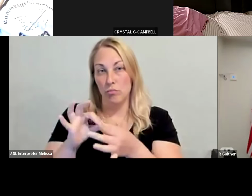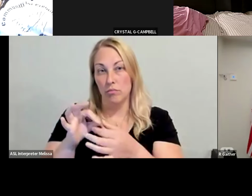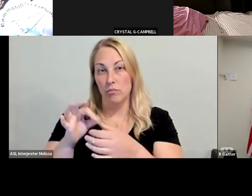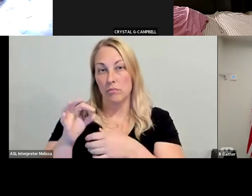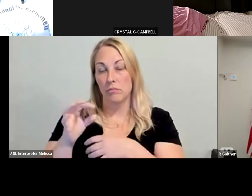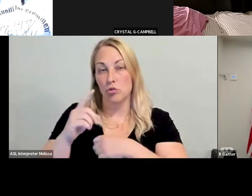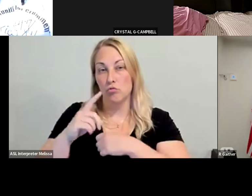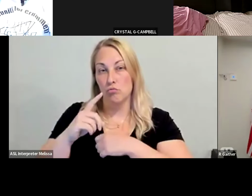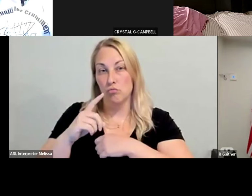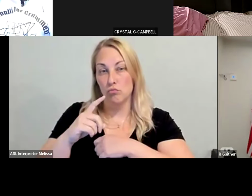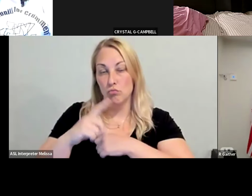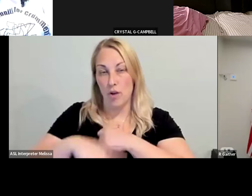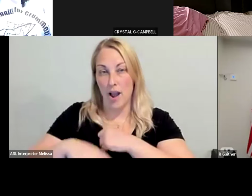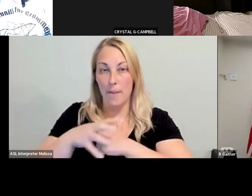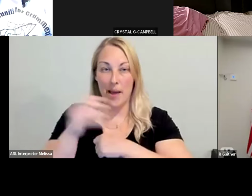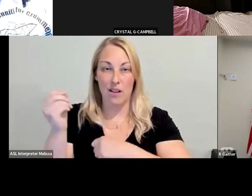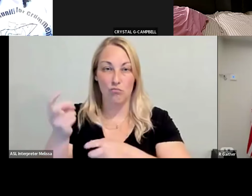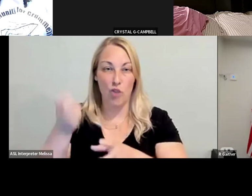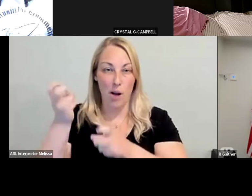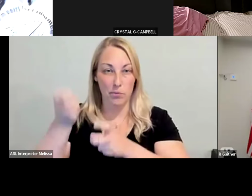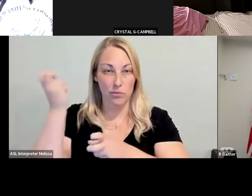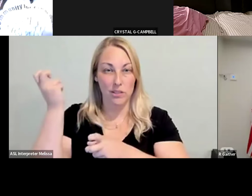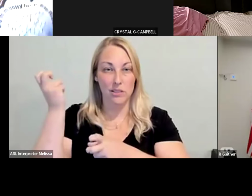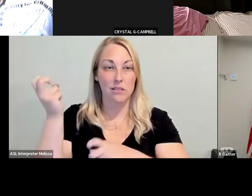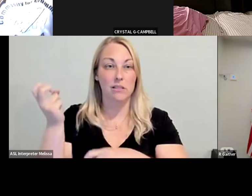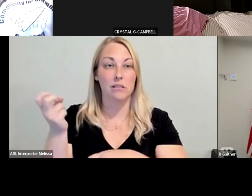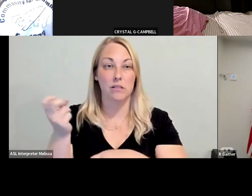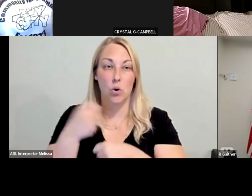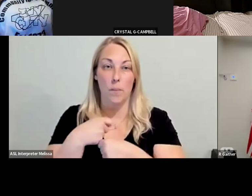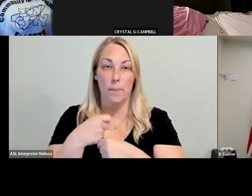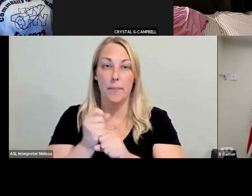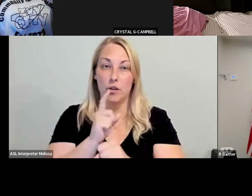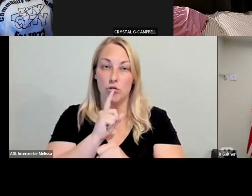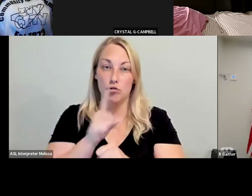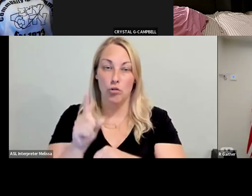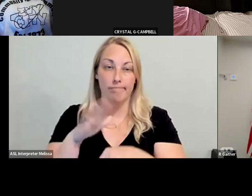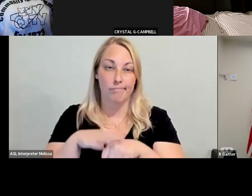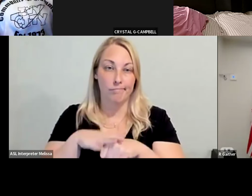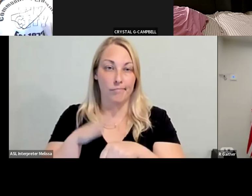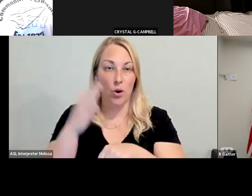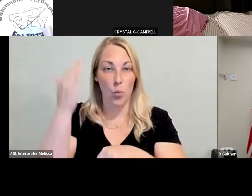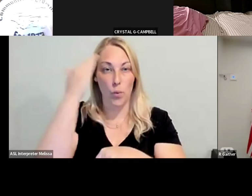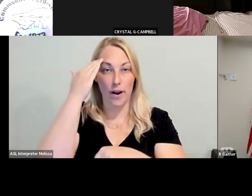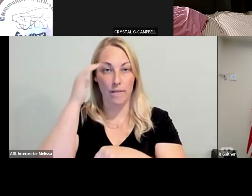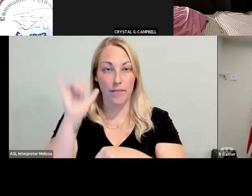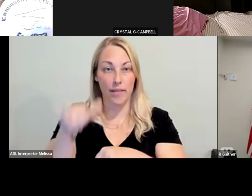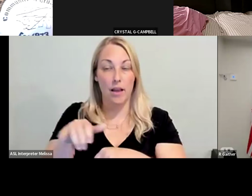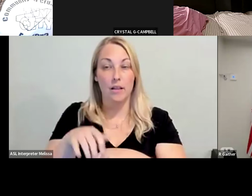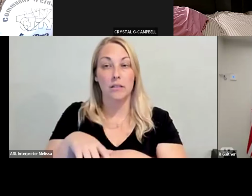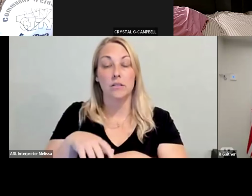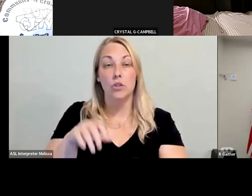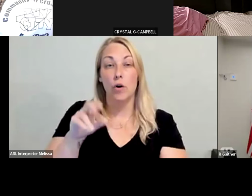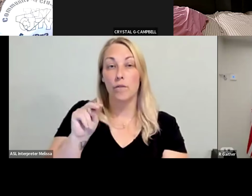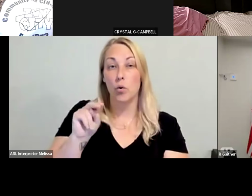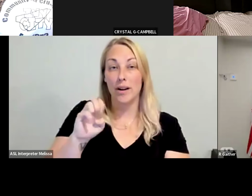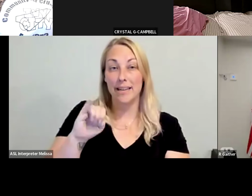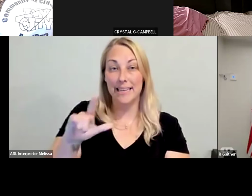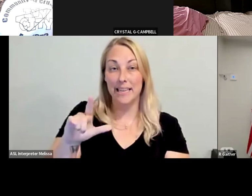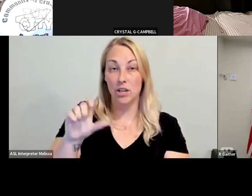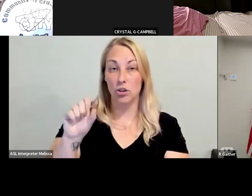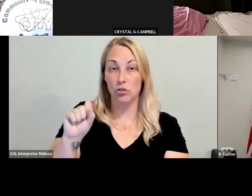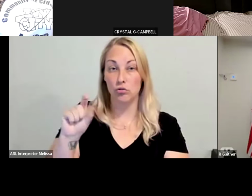robberies. So I want to make sure everybody's aware of that. And then Orrin and Neal Streets, I know,